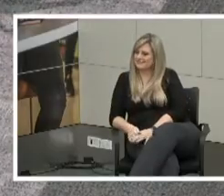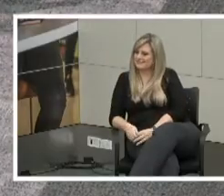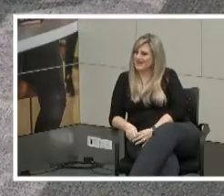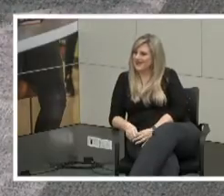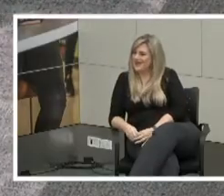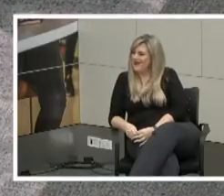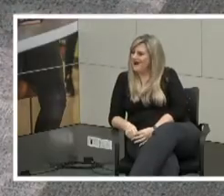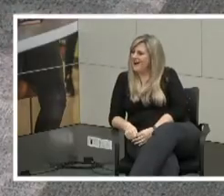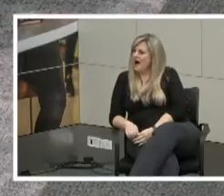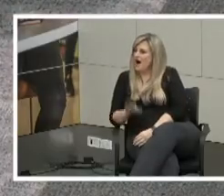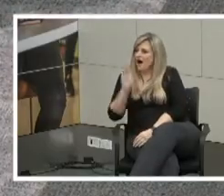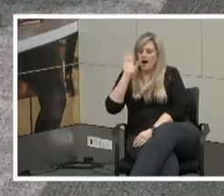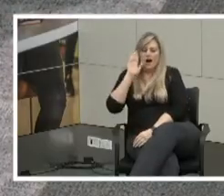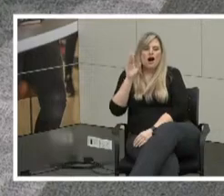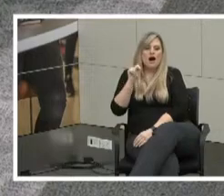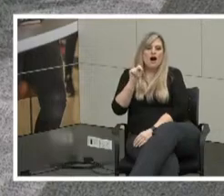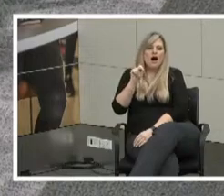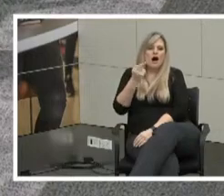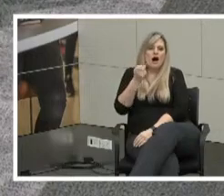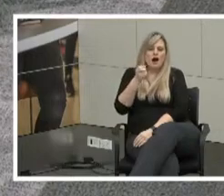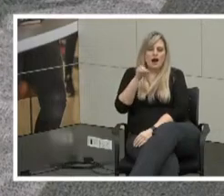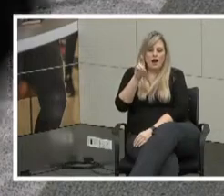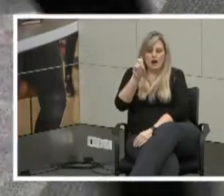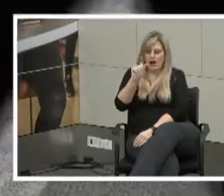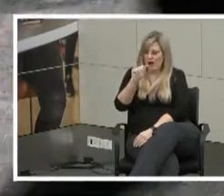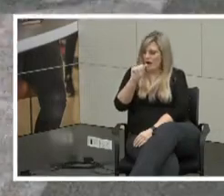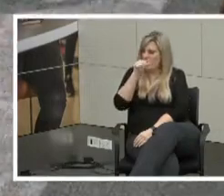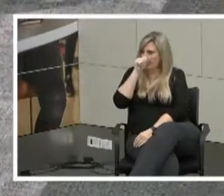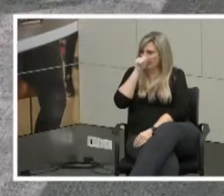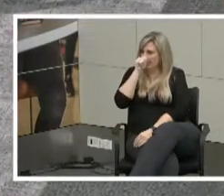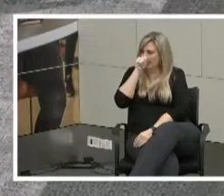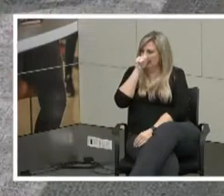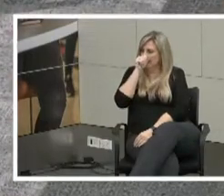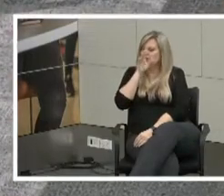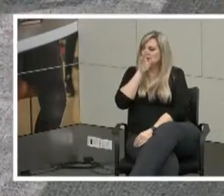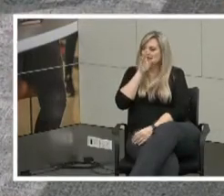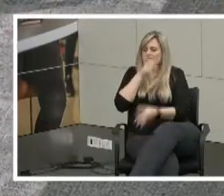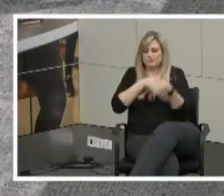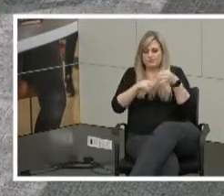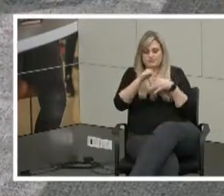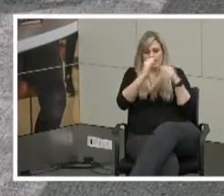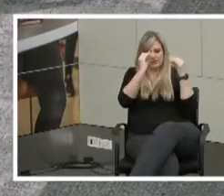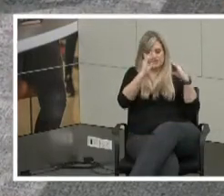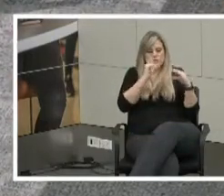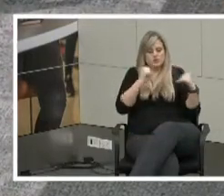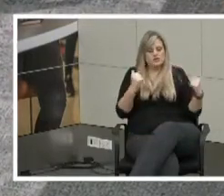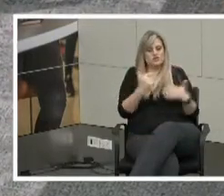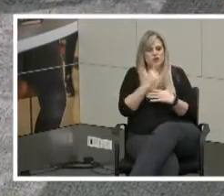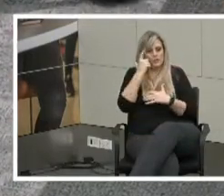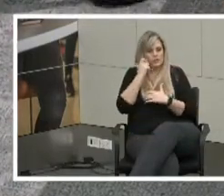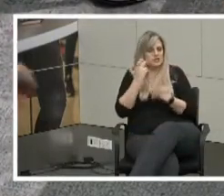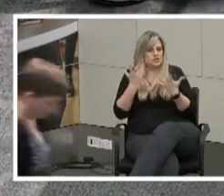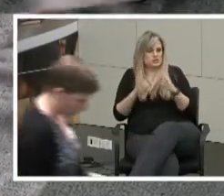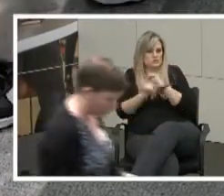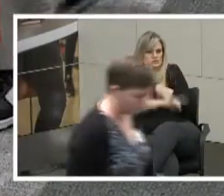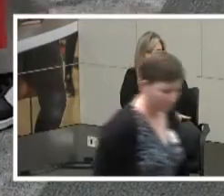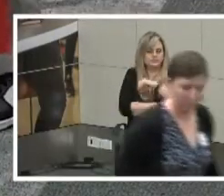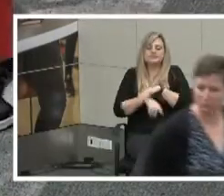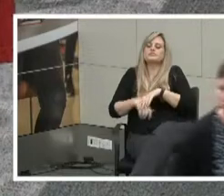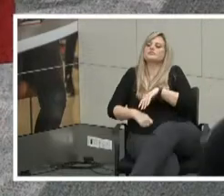ma'am hi I'm Teresa or re Carr I am speaking on behalf of a teacher too afraid to speak for out of fear of